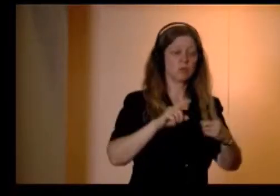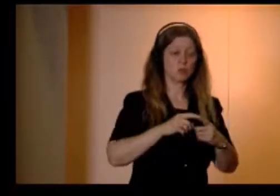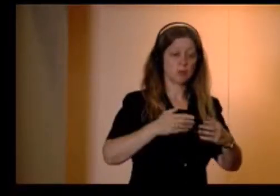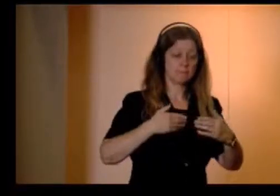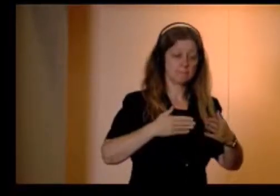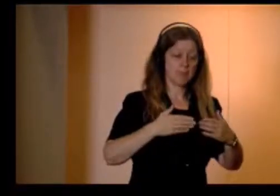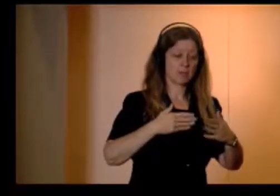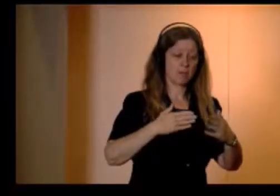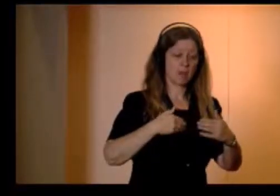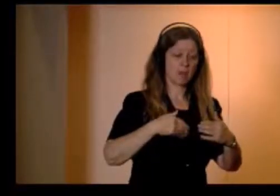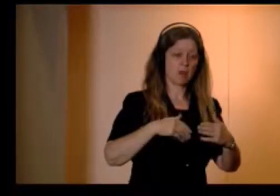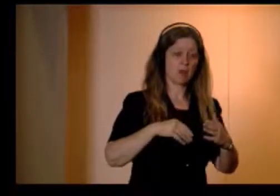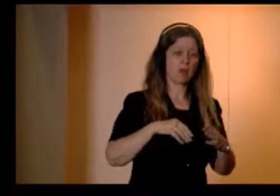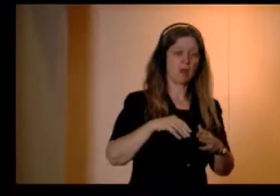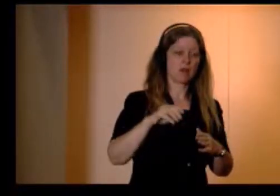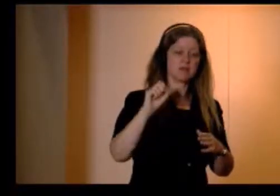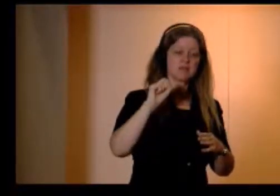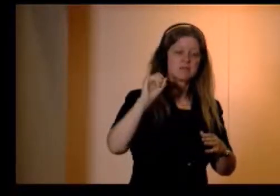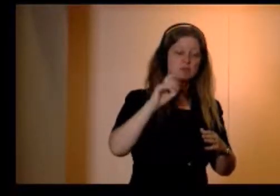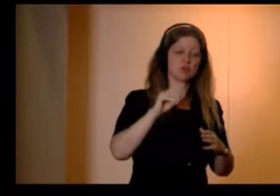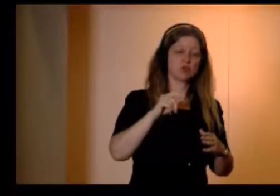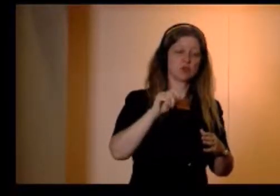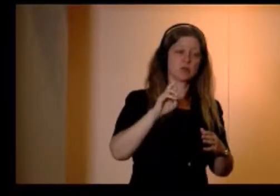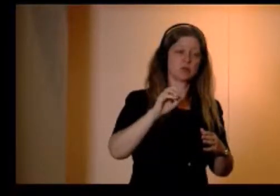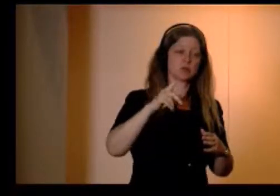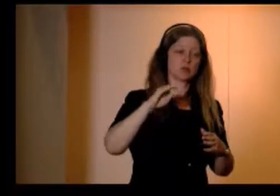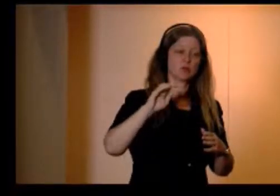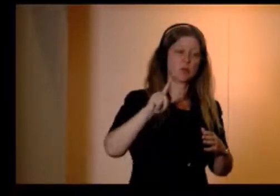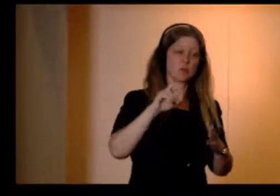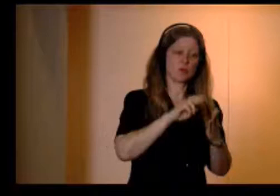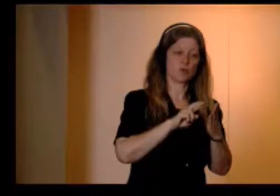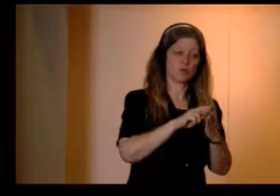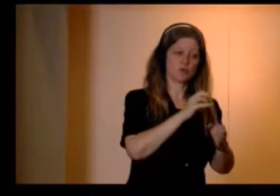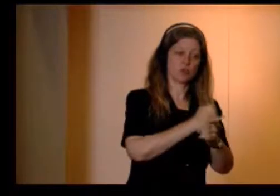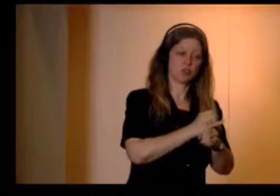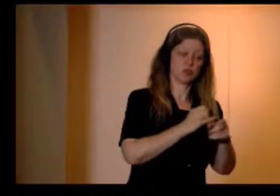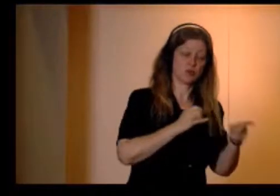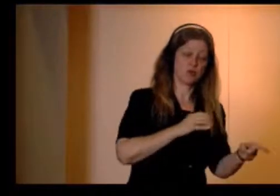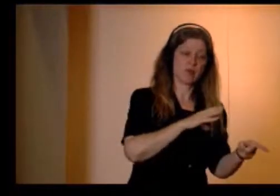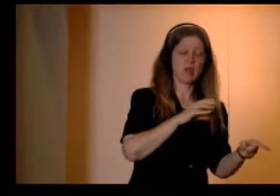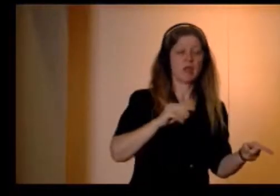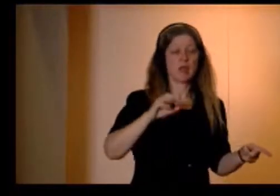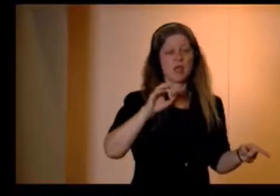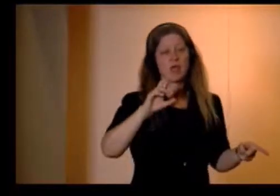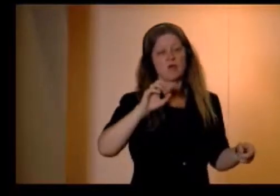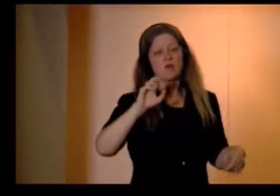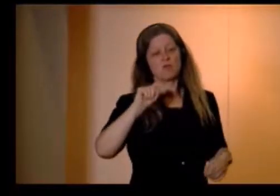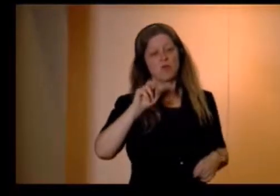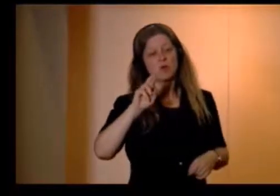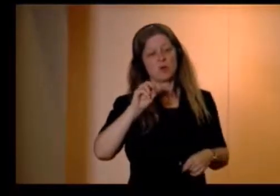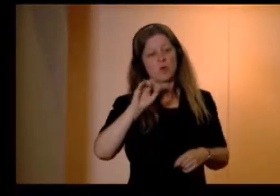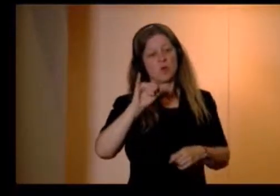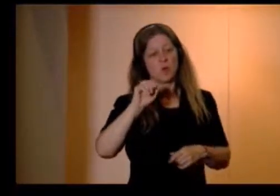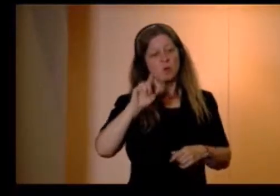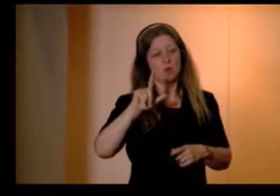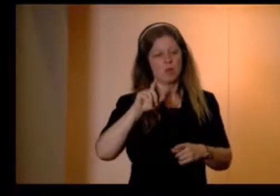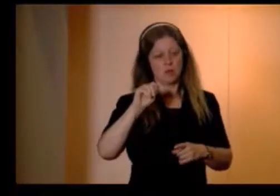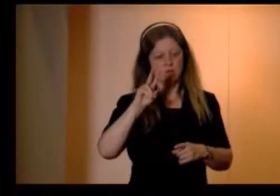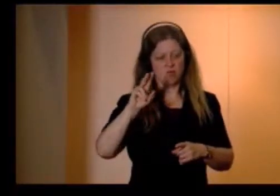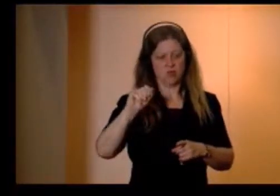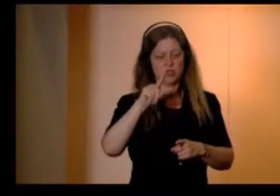Panama, all the way to Front Royal, Virginia, where we have endangered species at the Conservation Biology